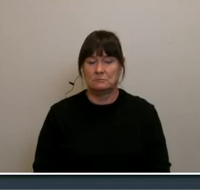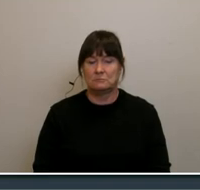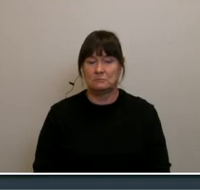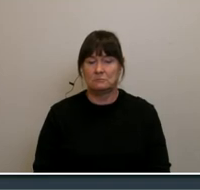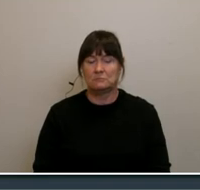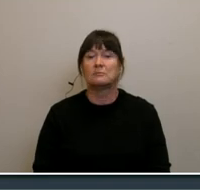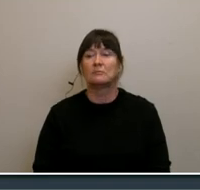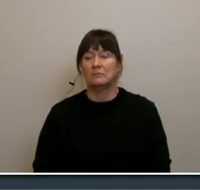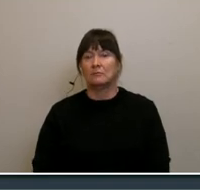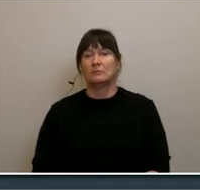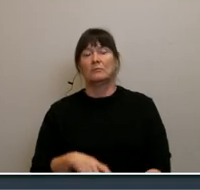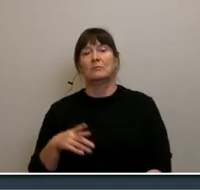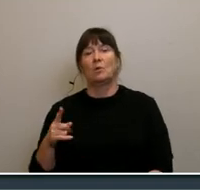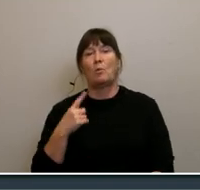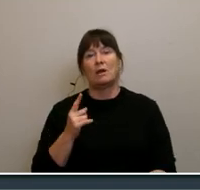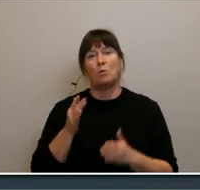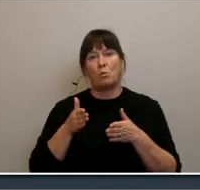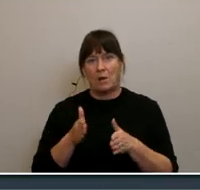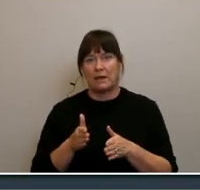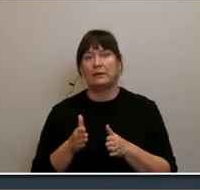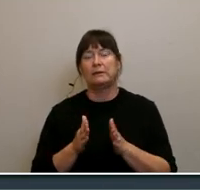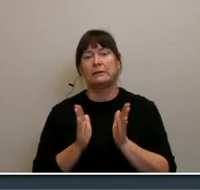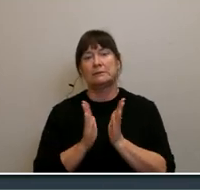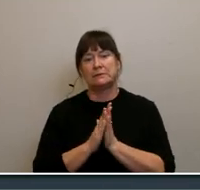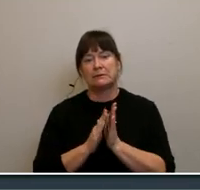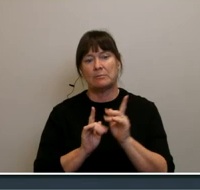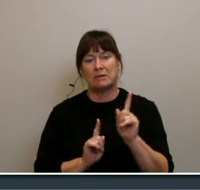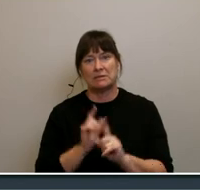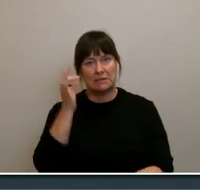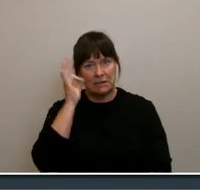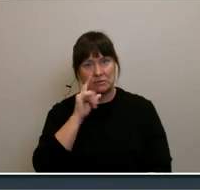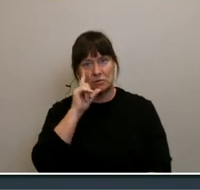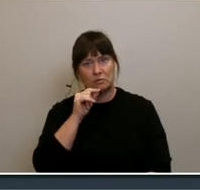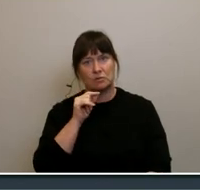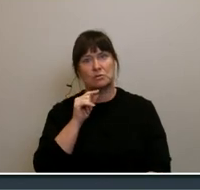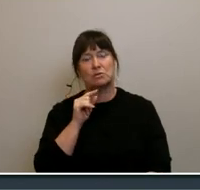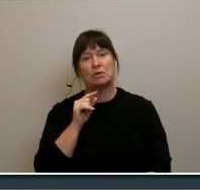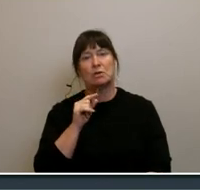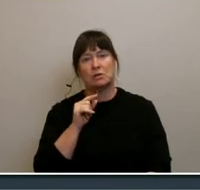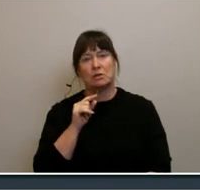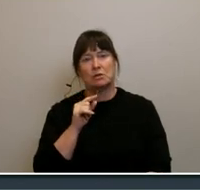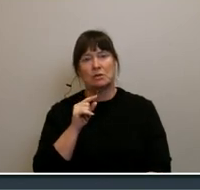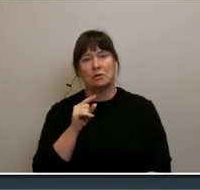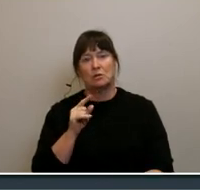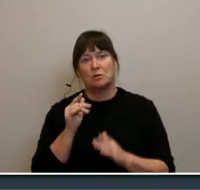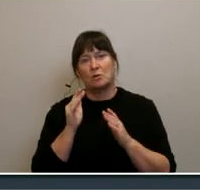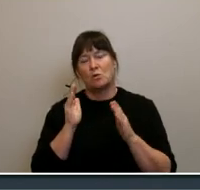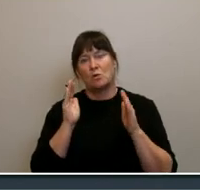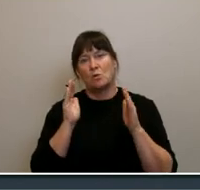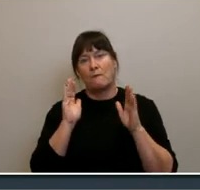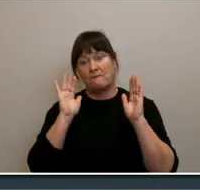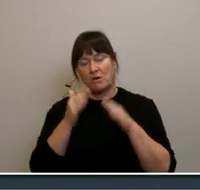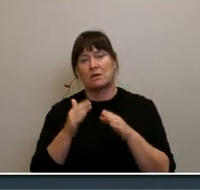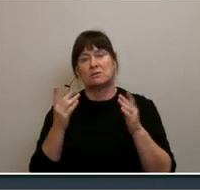It seems to us that one obvious way in which Napier City Council can work towards mitigating climate change